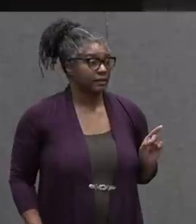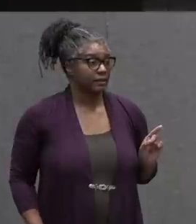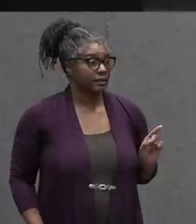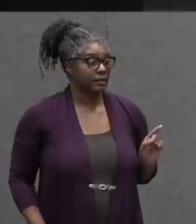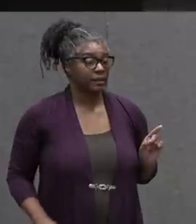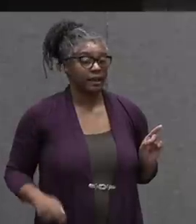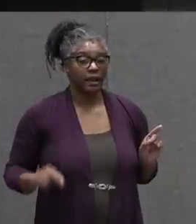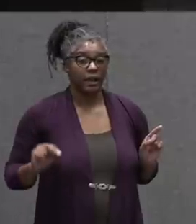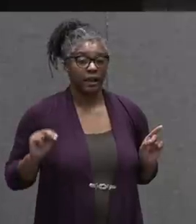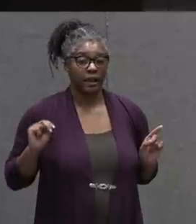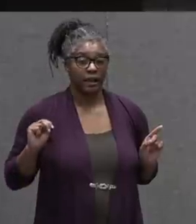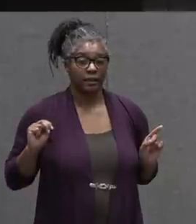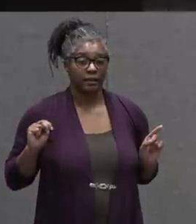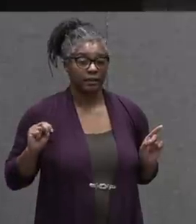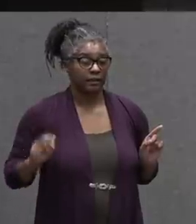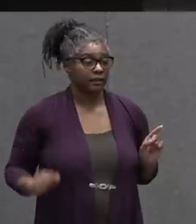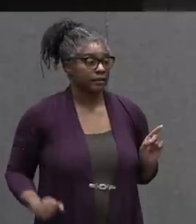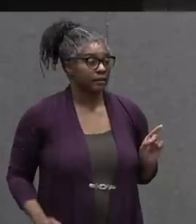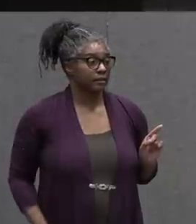N,